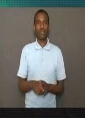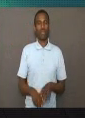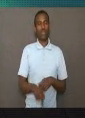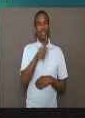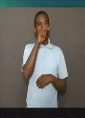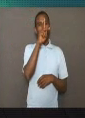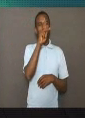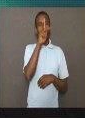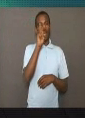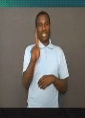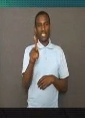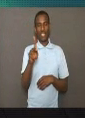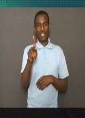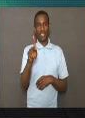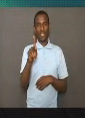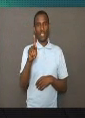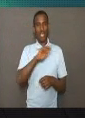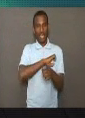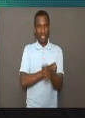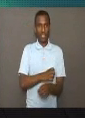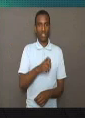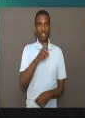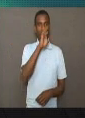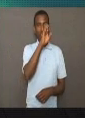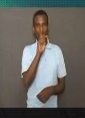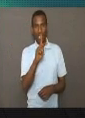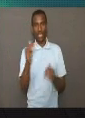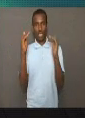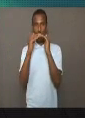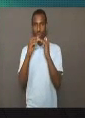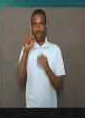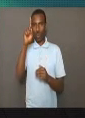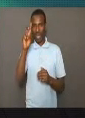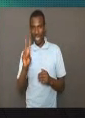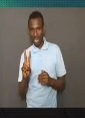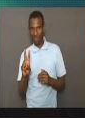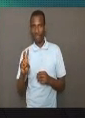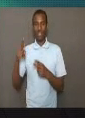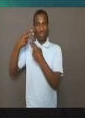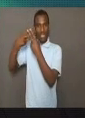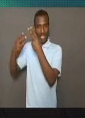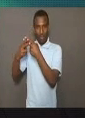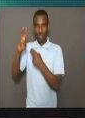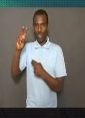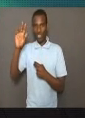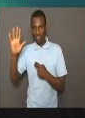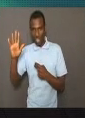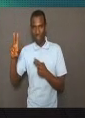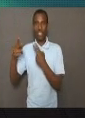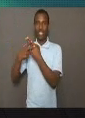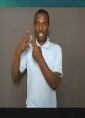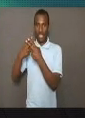Kinetic energy equals 1/2 the products of